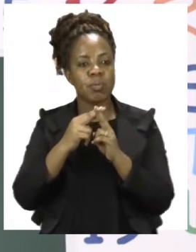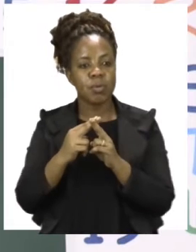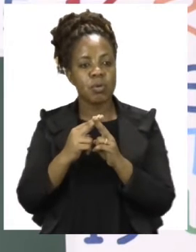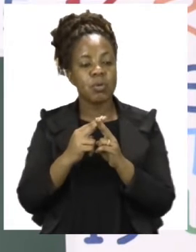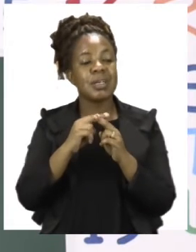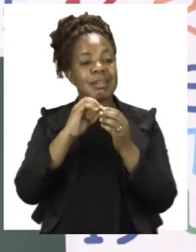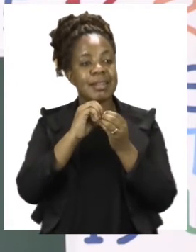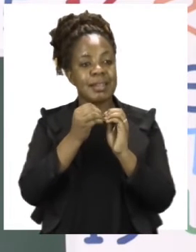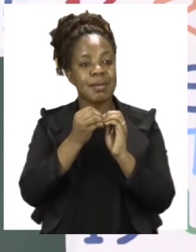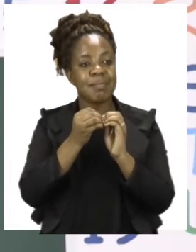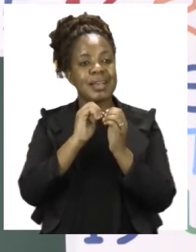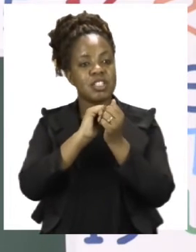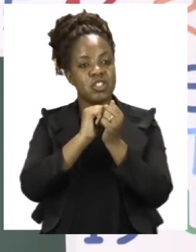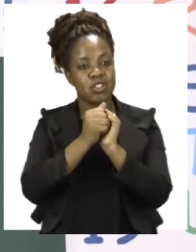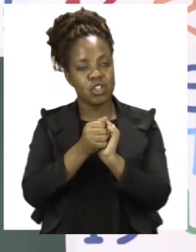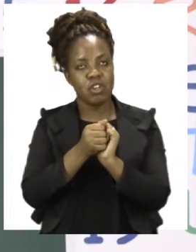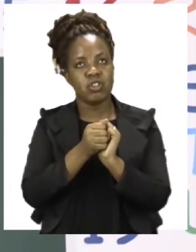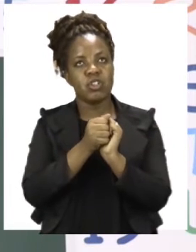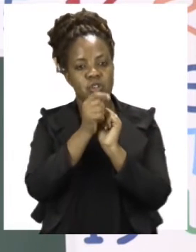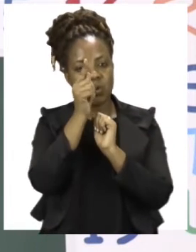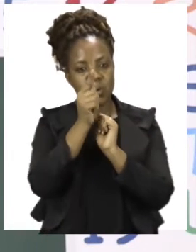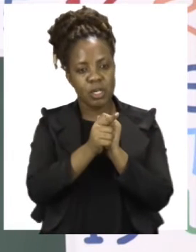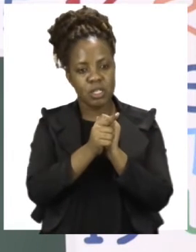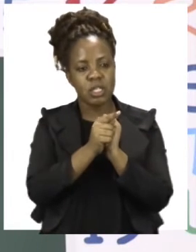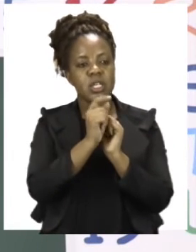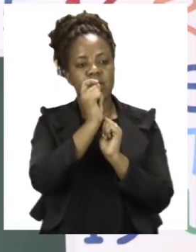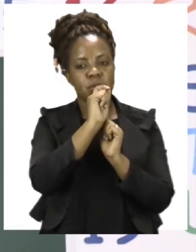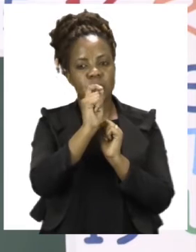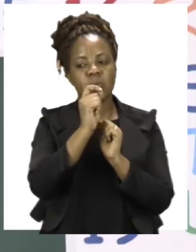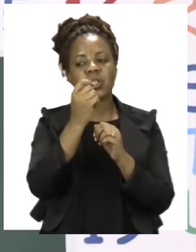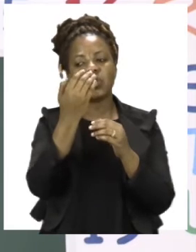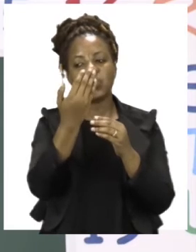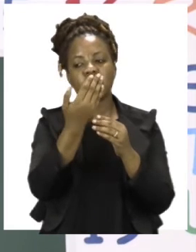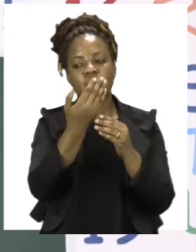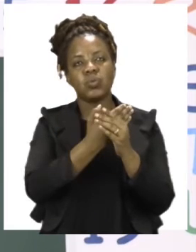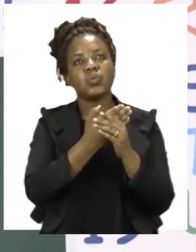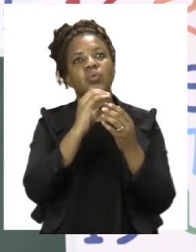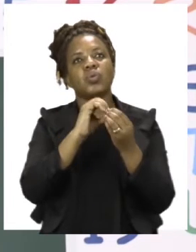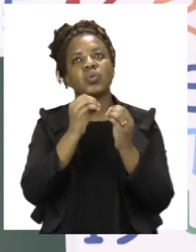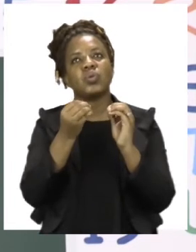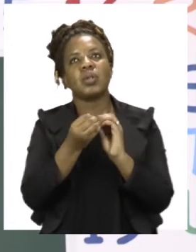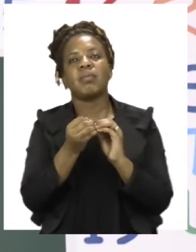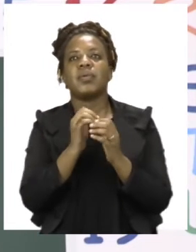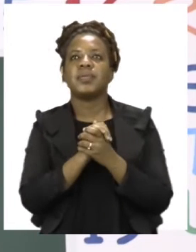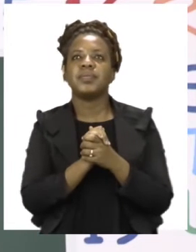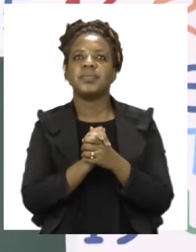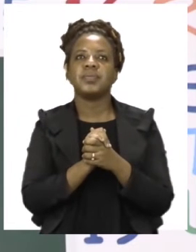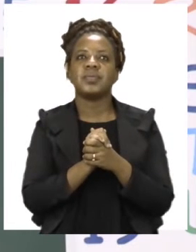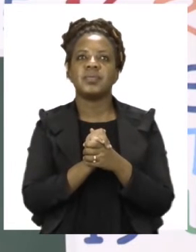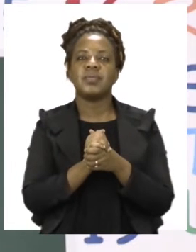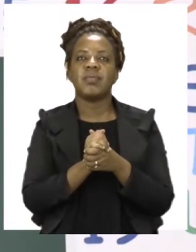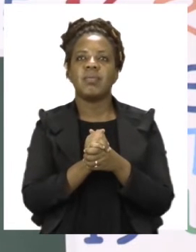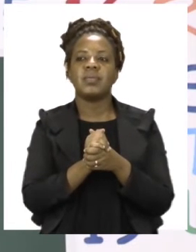number from the tens and we put the new number. And don't forget to add the 10 that we have been given to